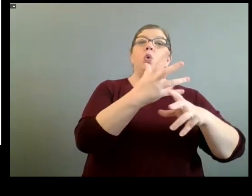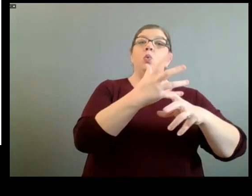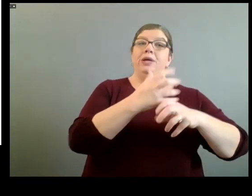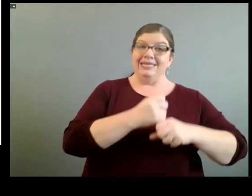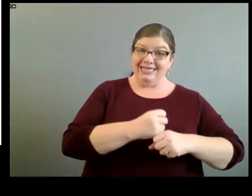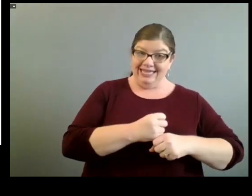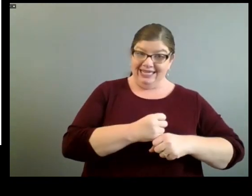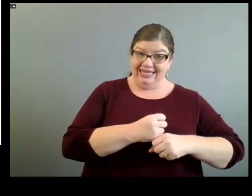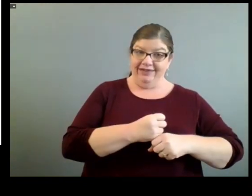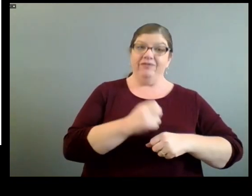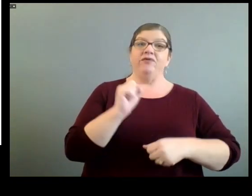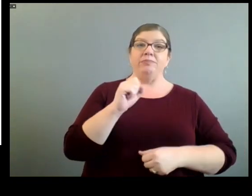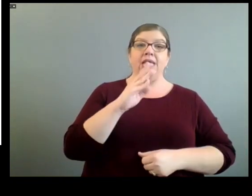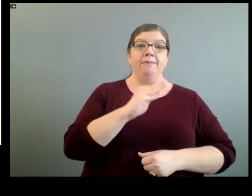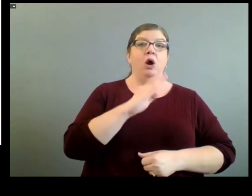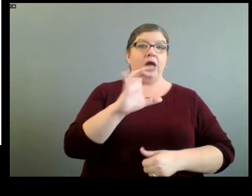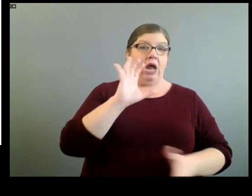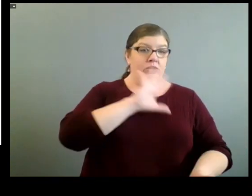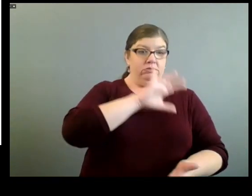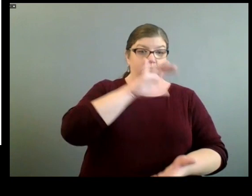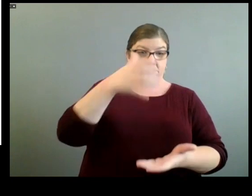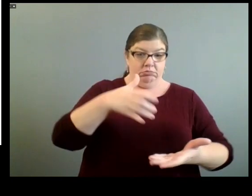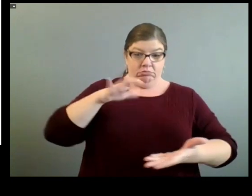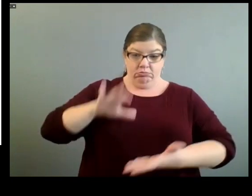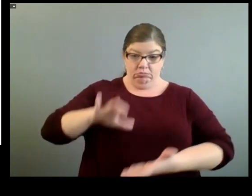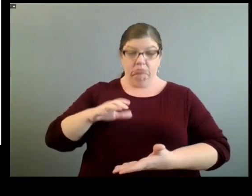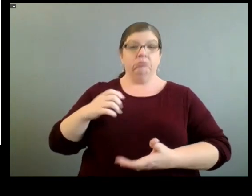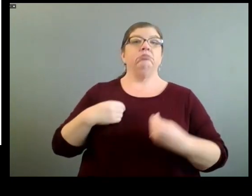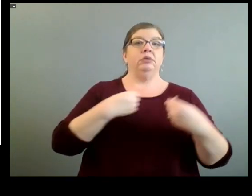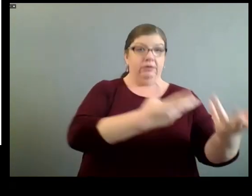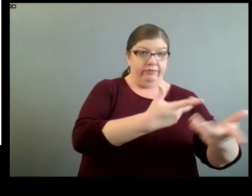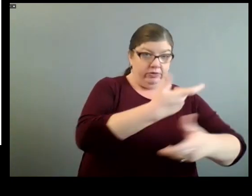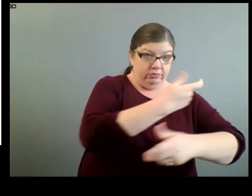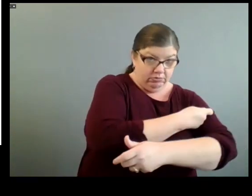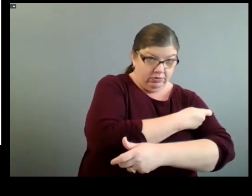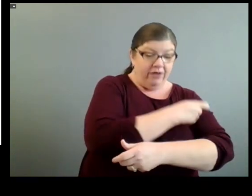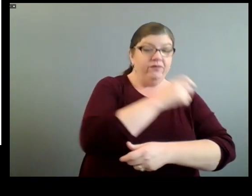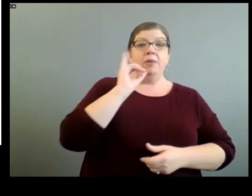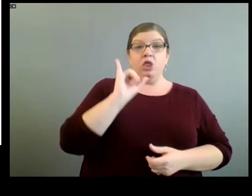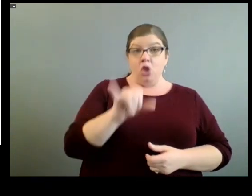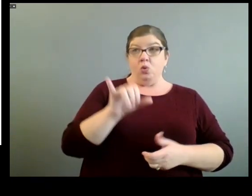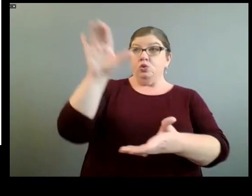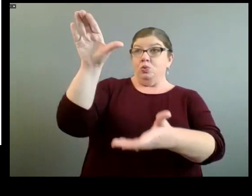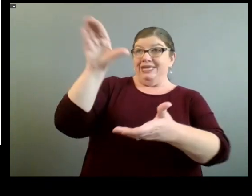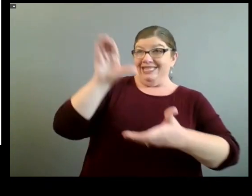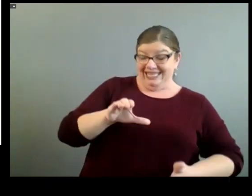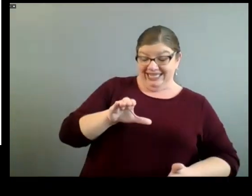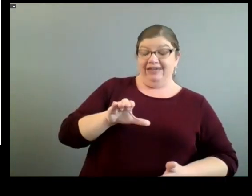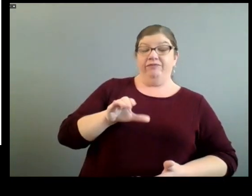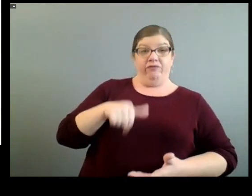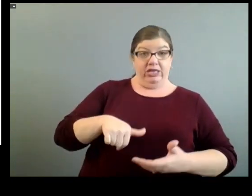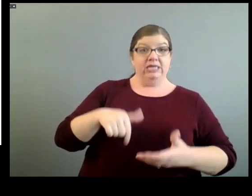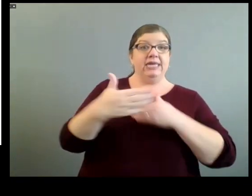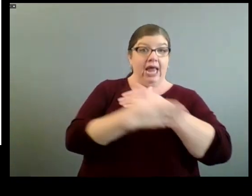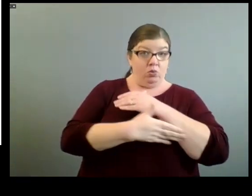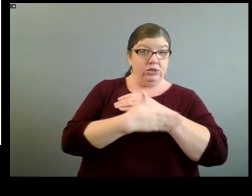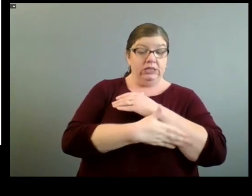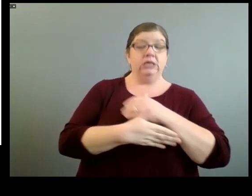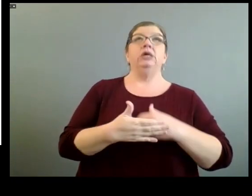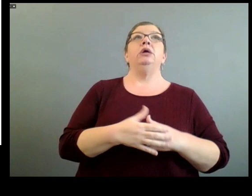Santa Barbara County's allocation. So of the doses received, our county, in our